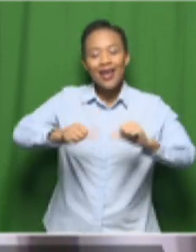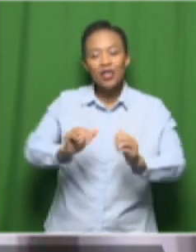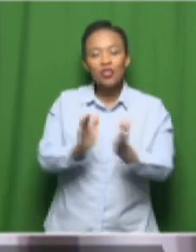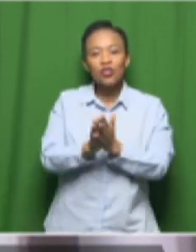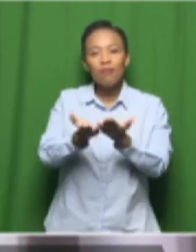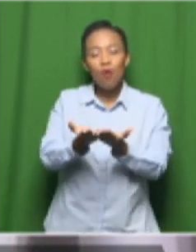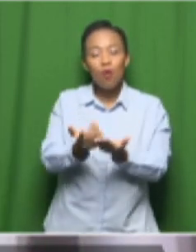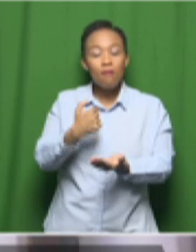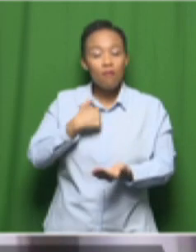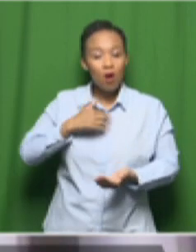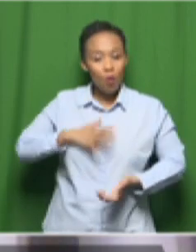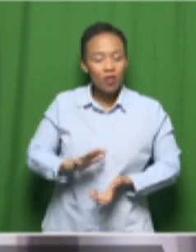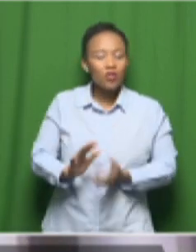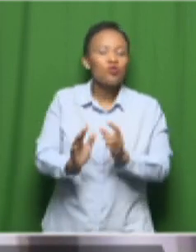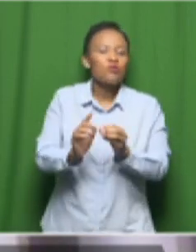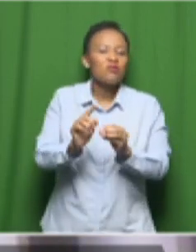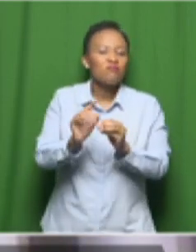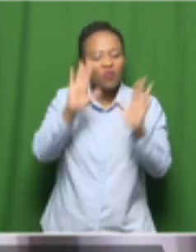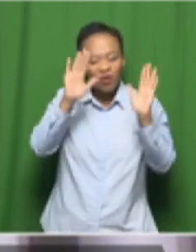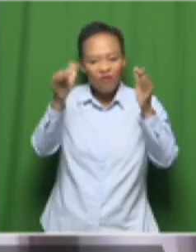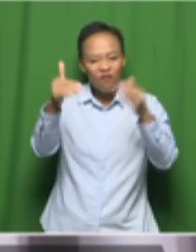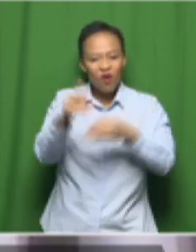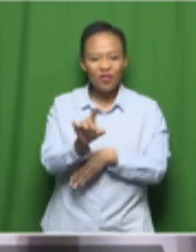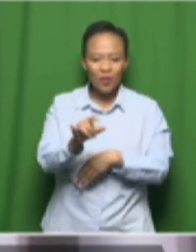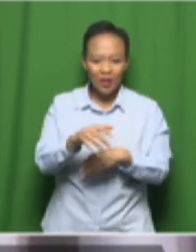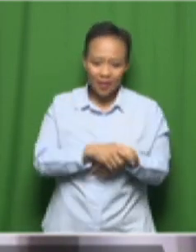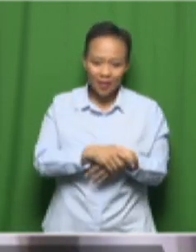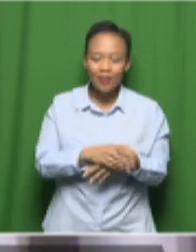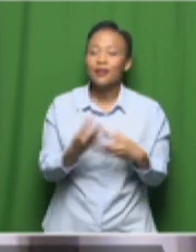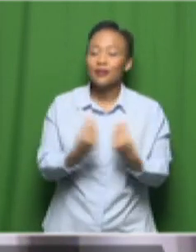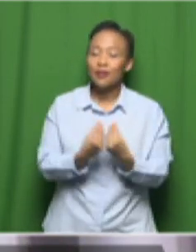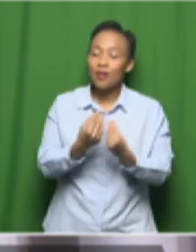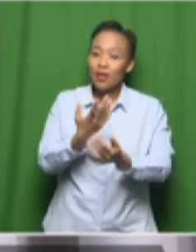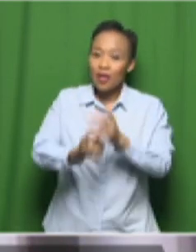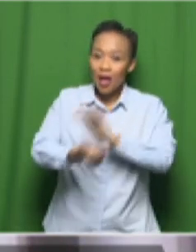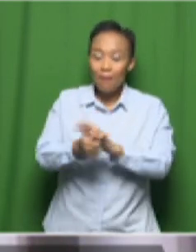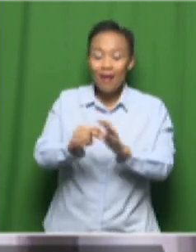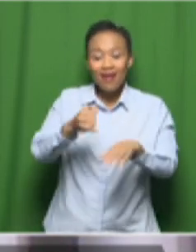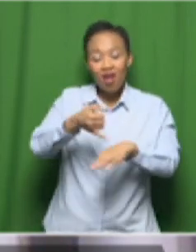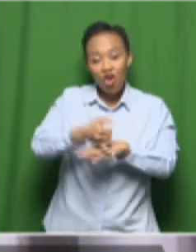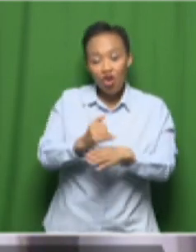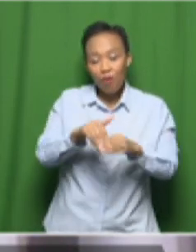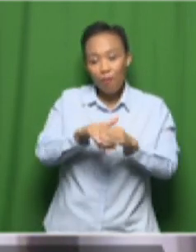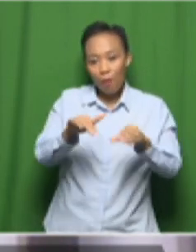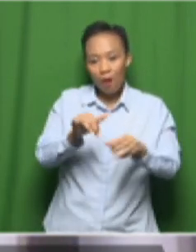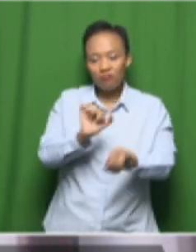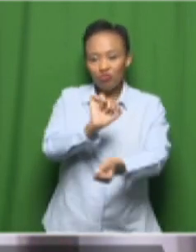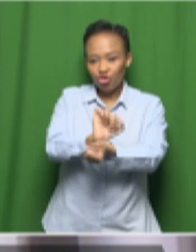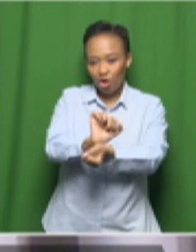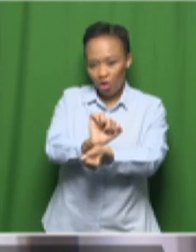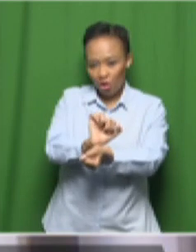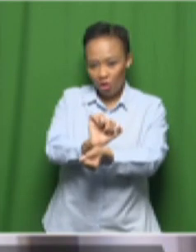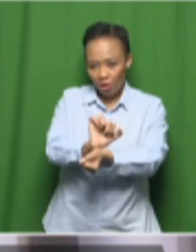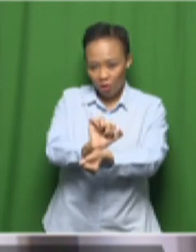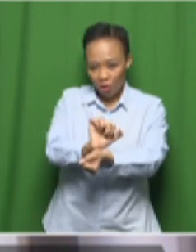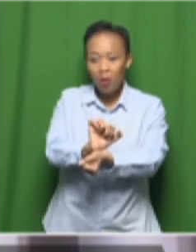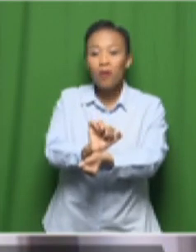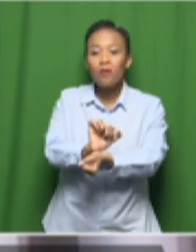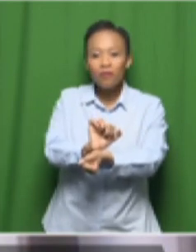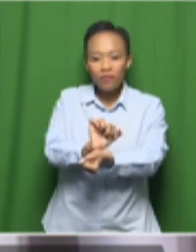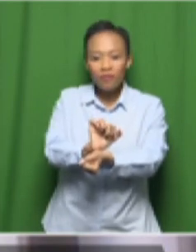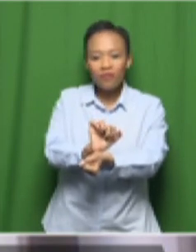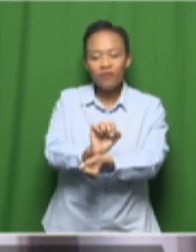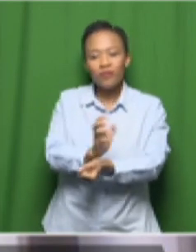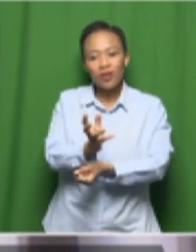about really something that was happening in the parole system. And Sizzlers, I'd had